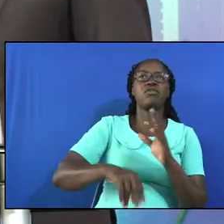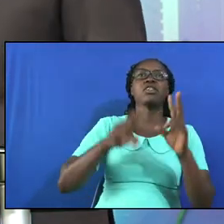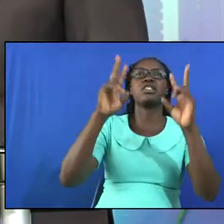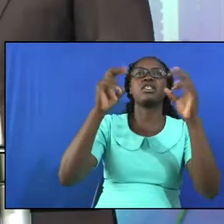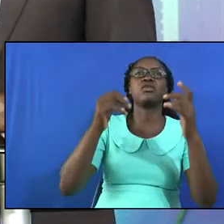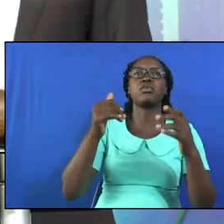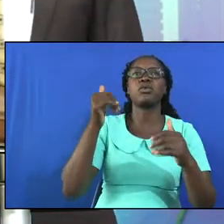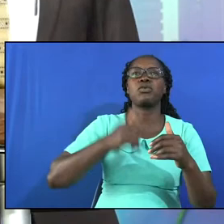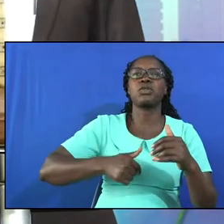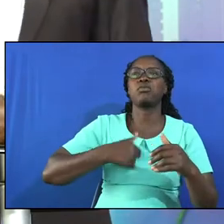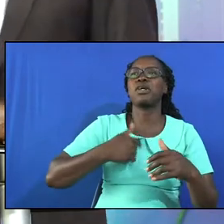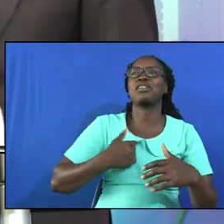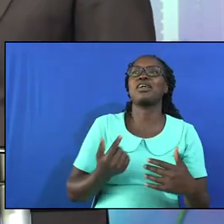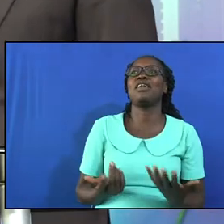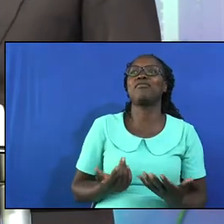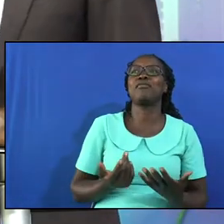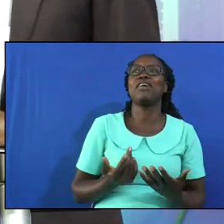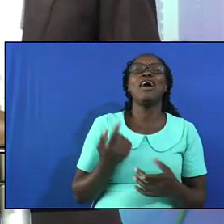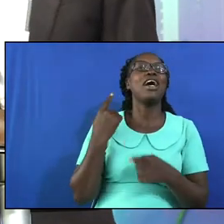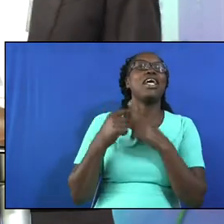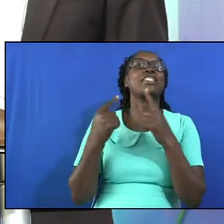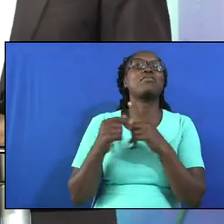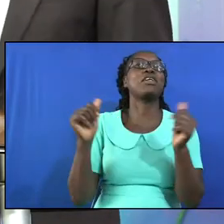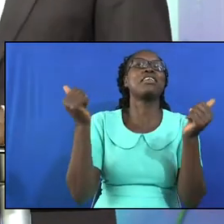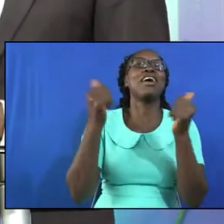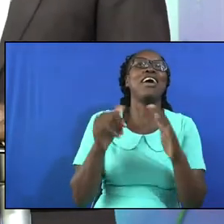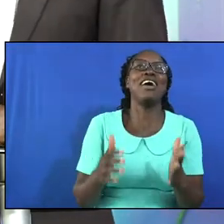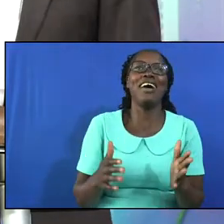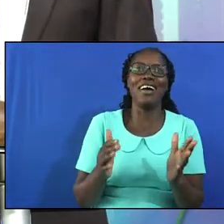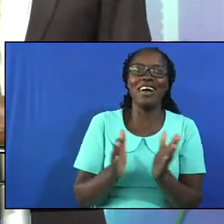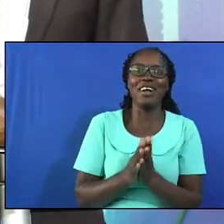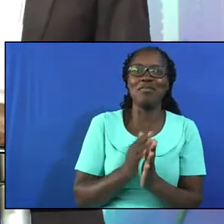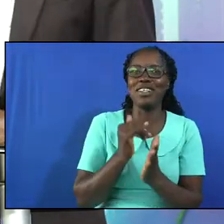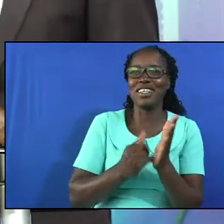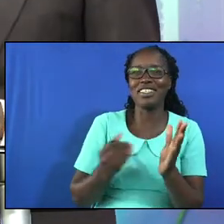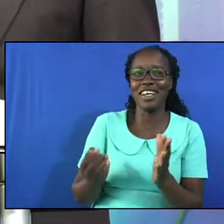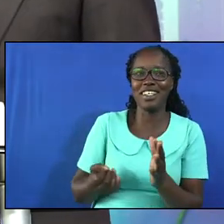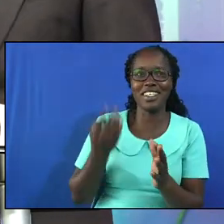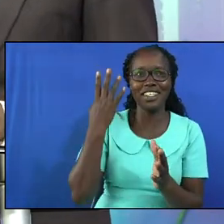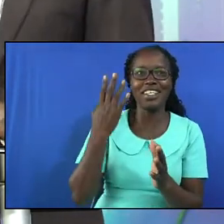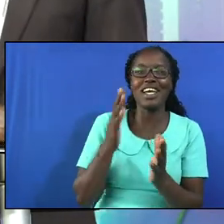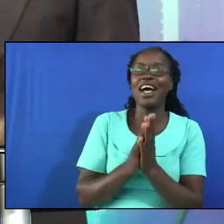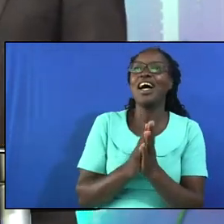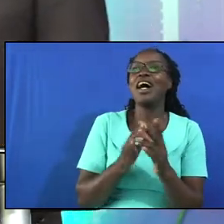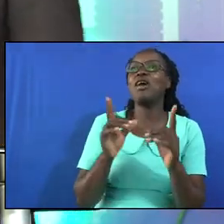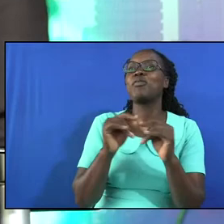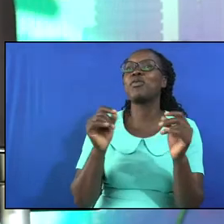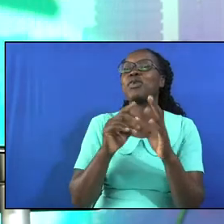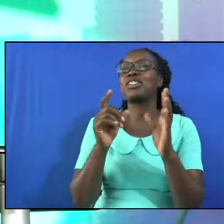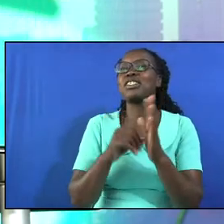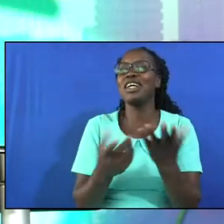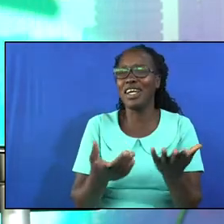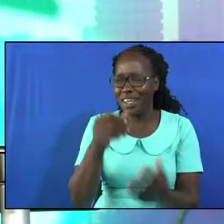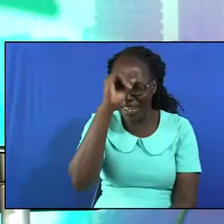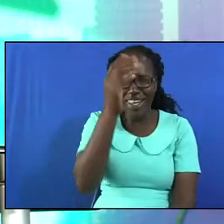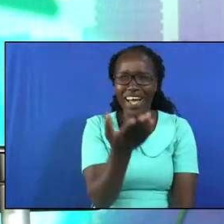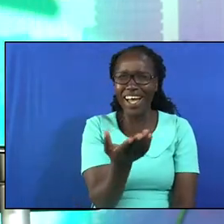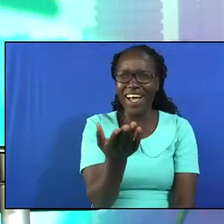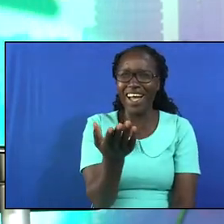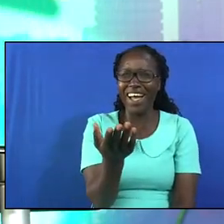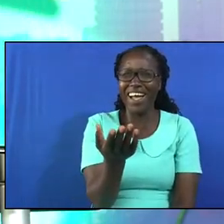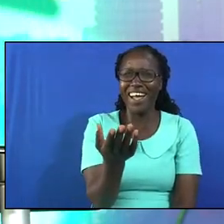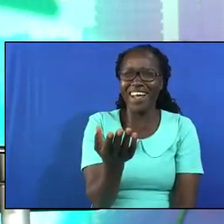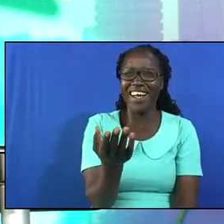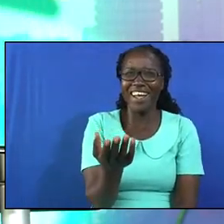topic which I myself have not been able, but just understand I'm going to quote scripture. Are you a fool?